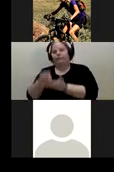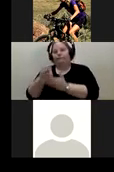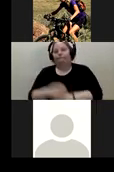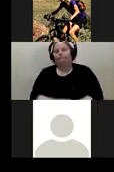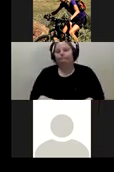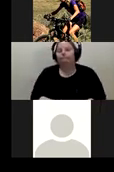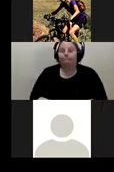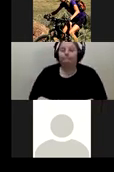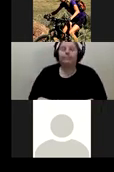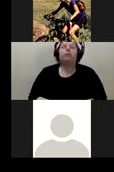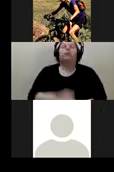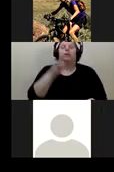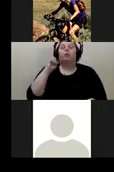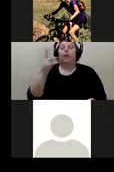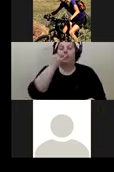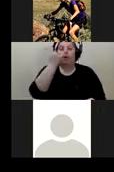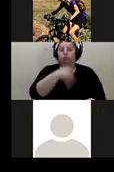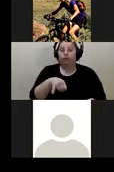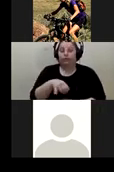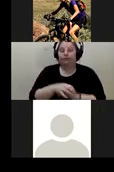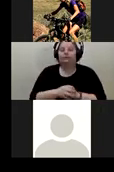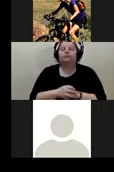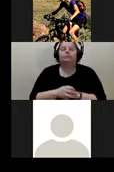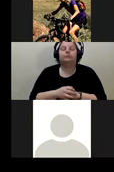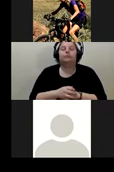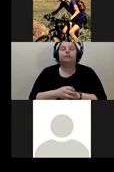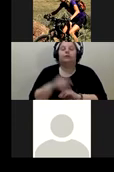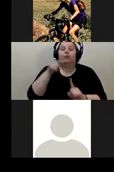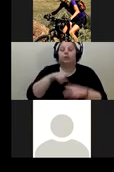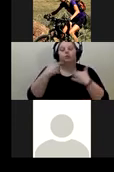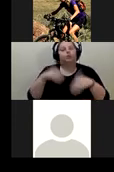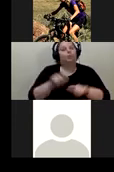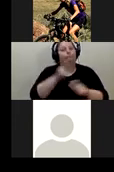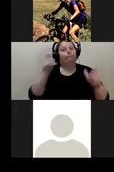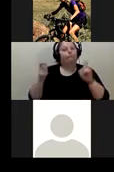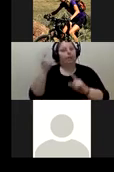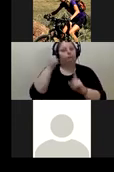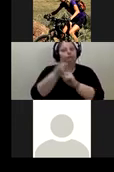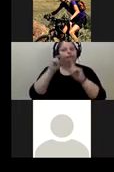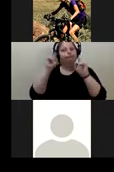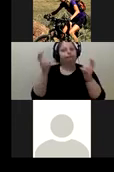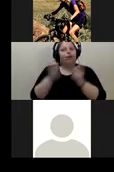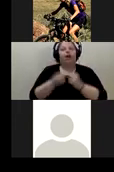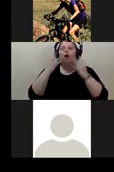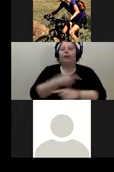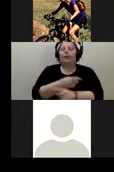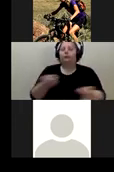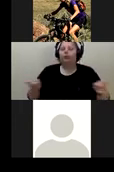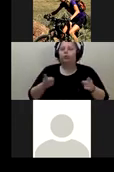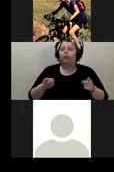so boundaries. Let's take a look at boundaries because this is a big one. How many of you in the chat